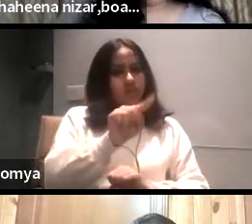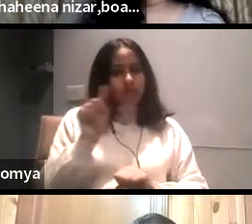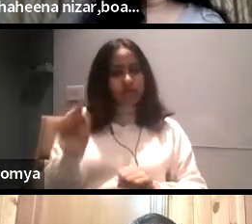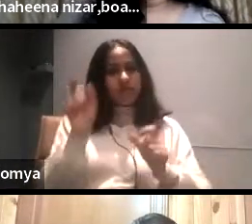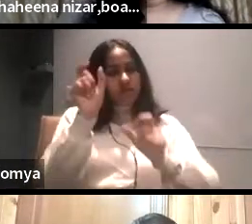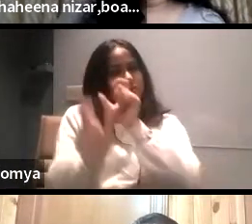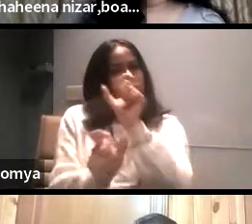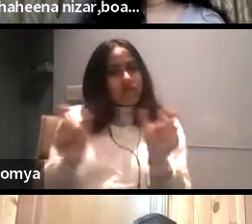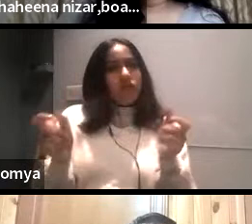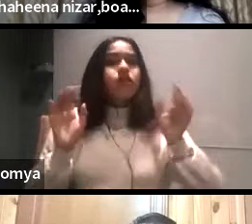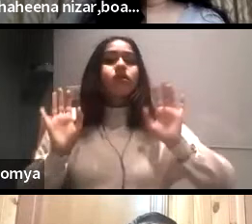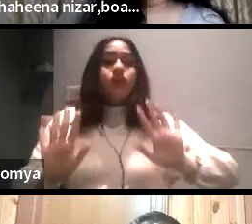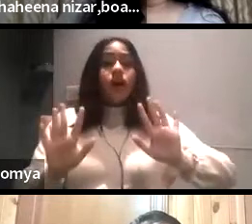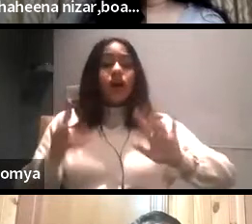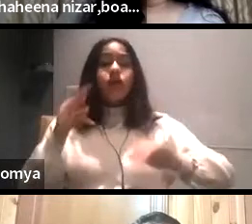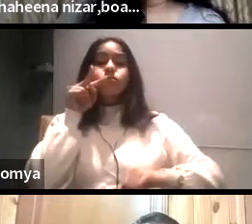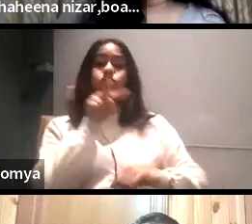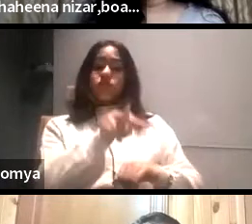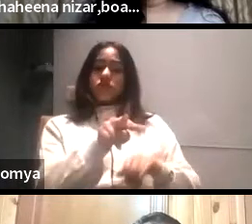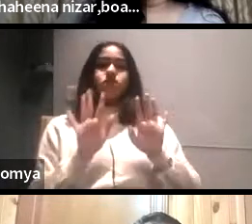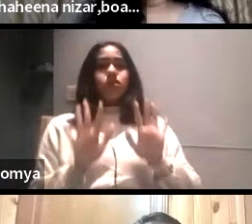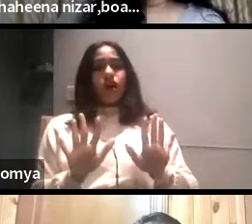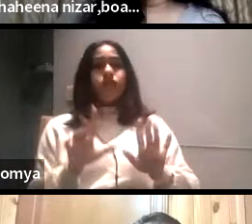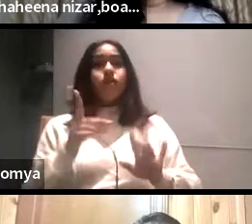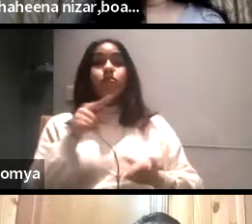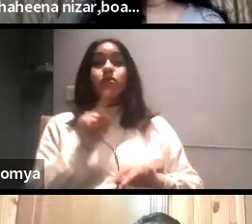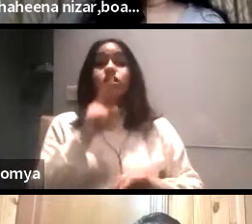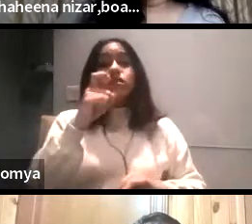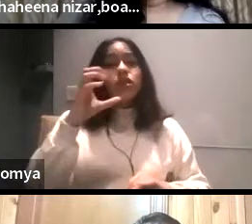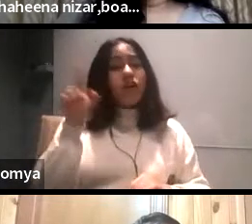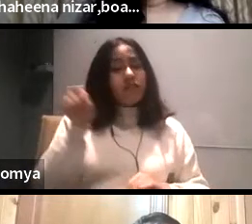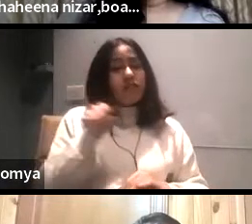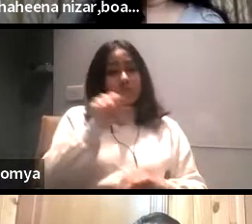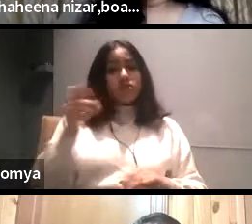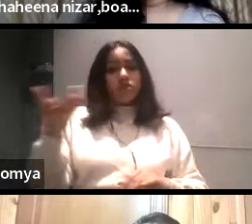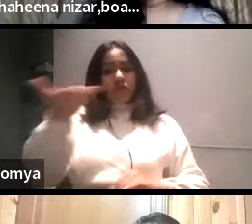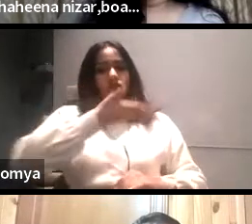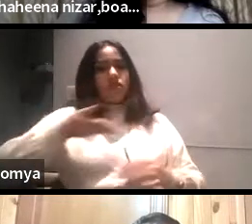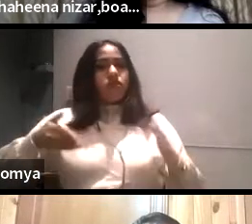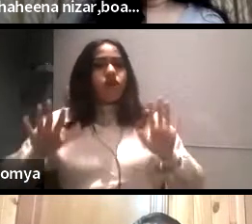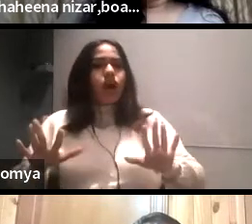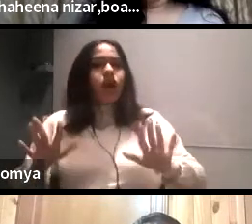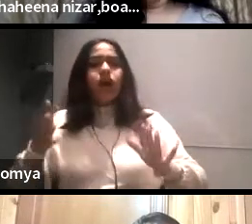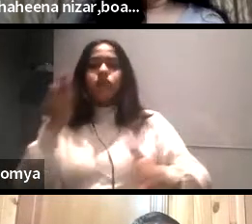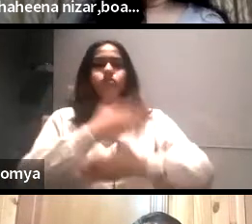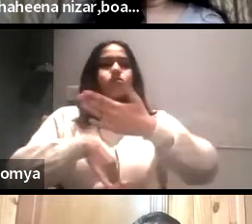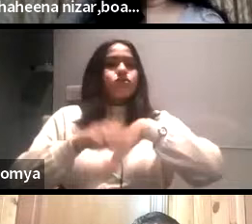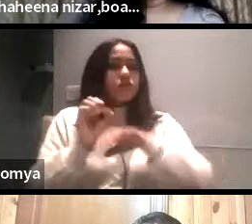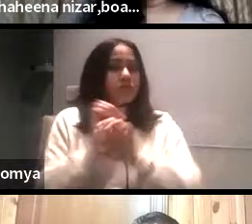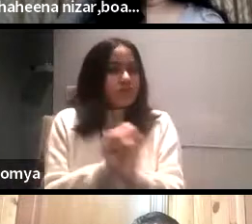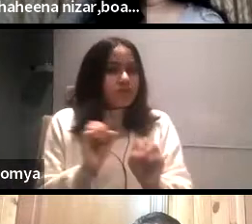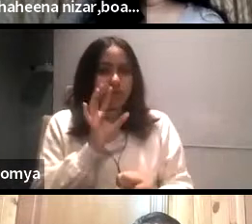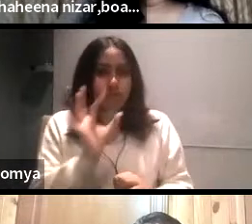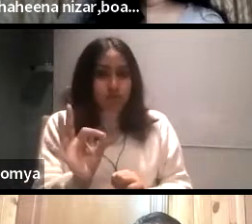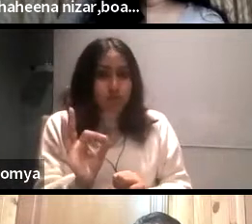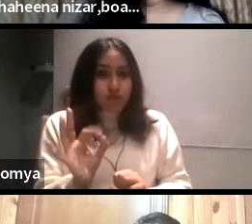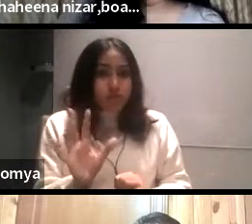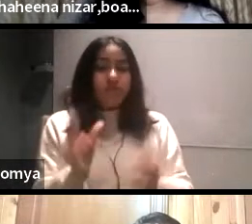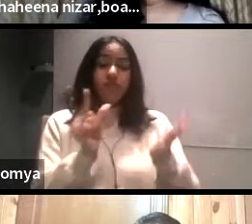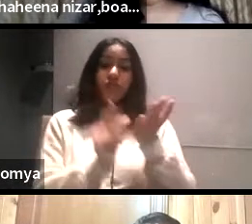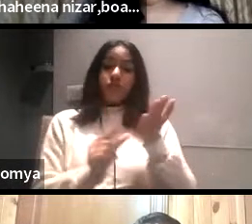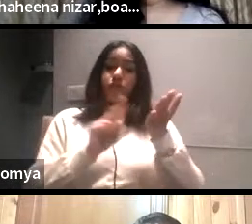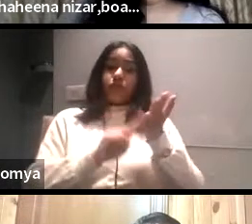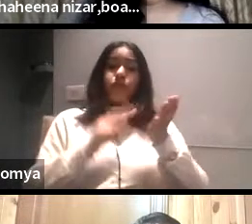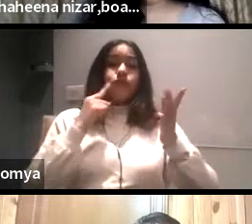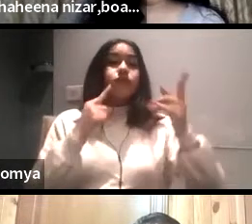people have visible disability. 70% of us has invisible disability. In United States,